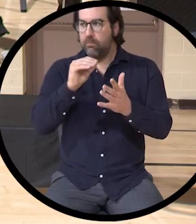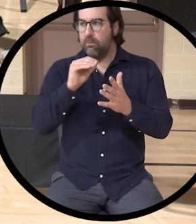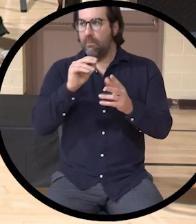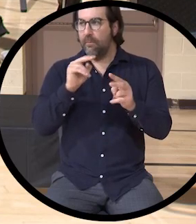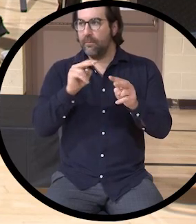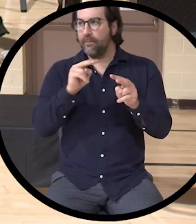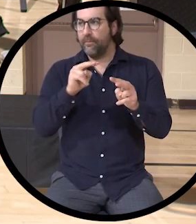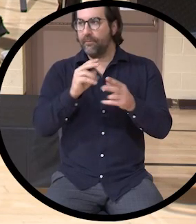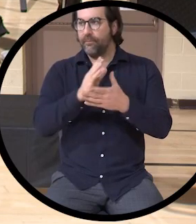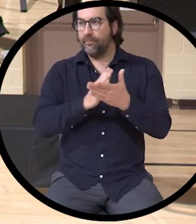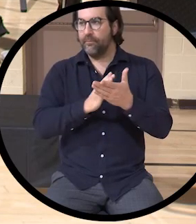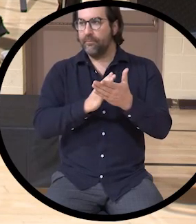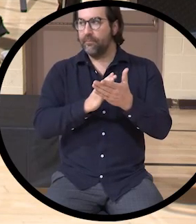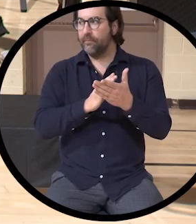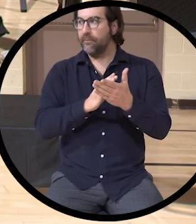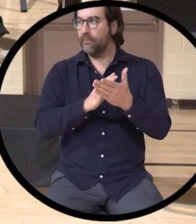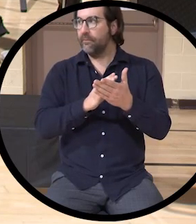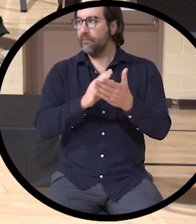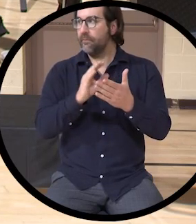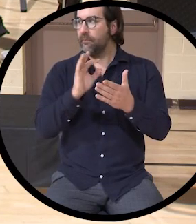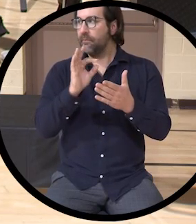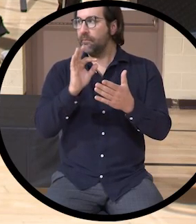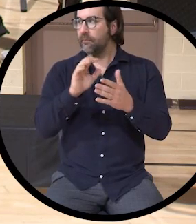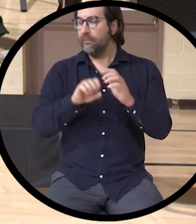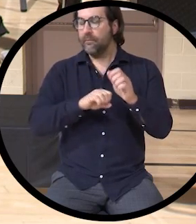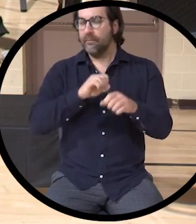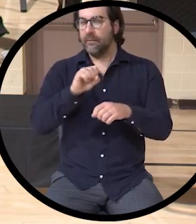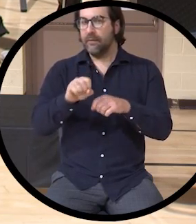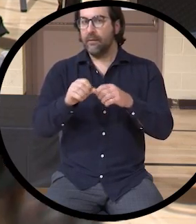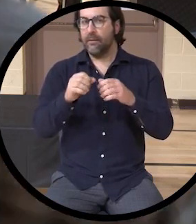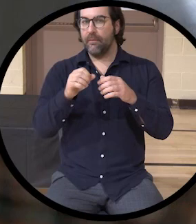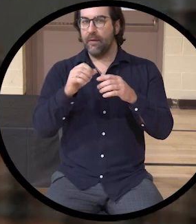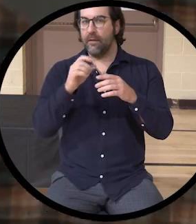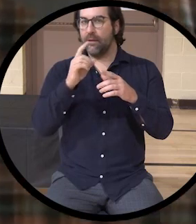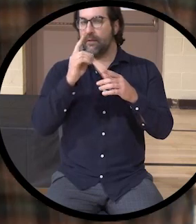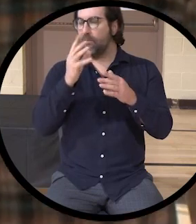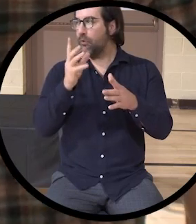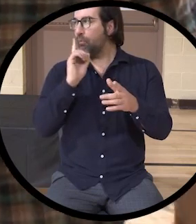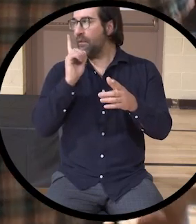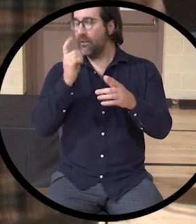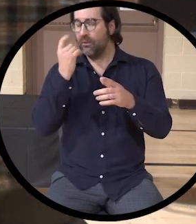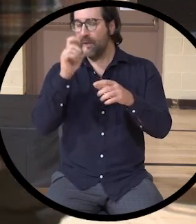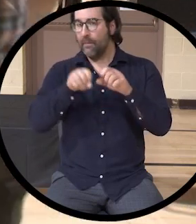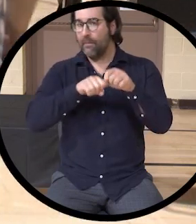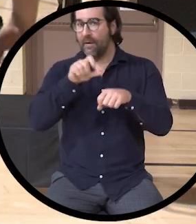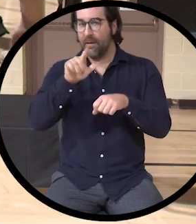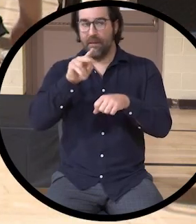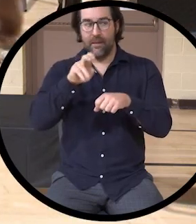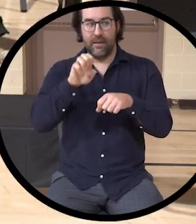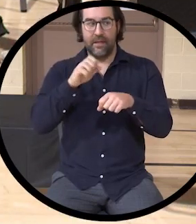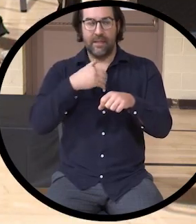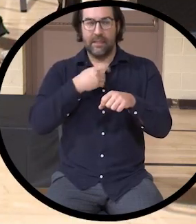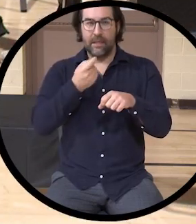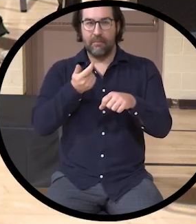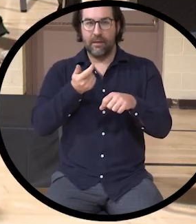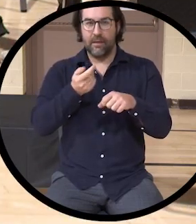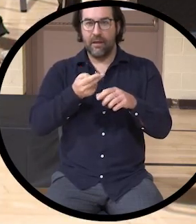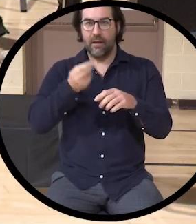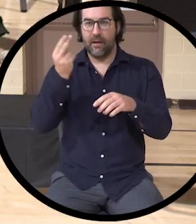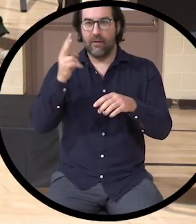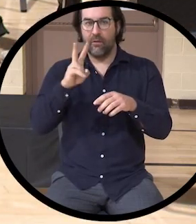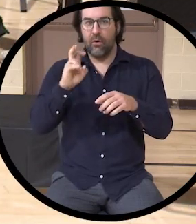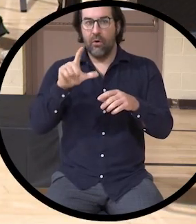the FHWA bike selection guidelines, and while bike lanes, Negley has slightly higher volumes than